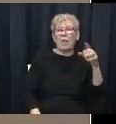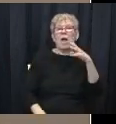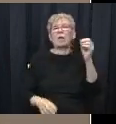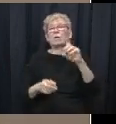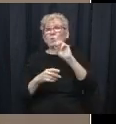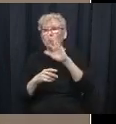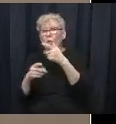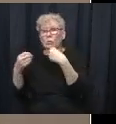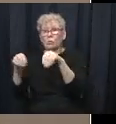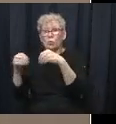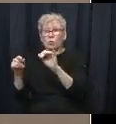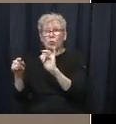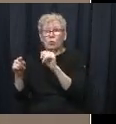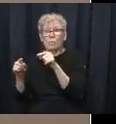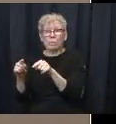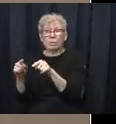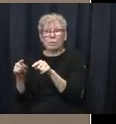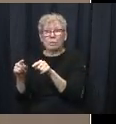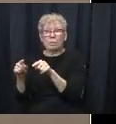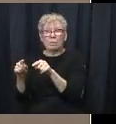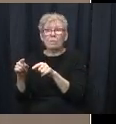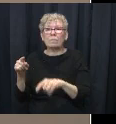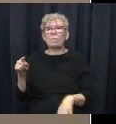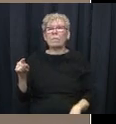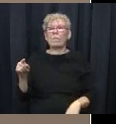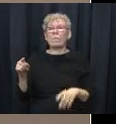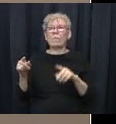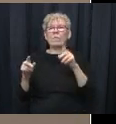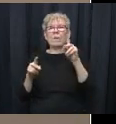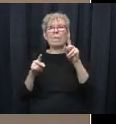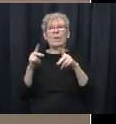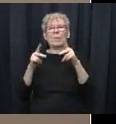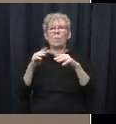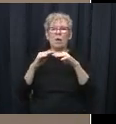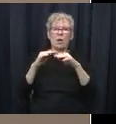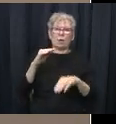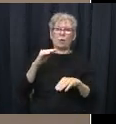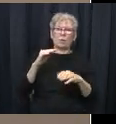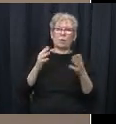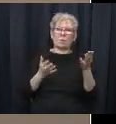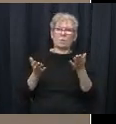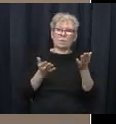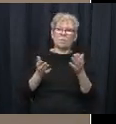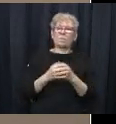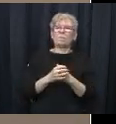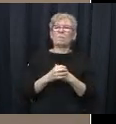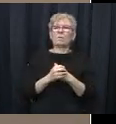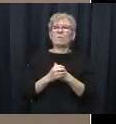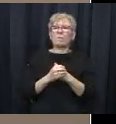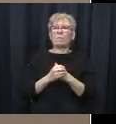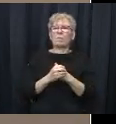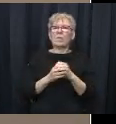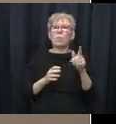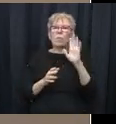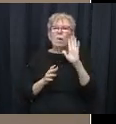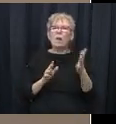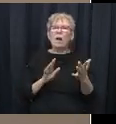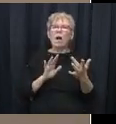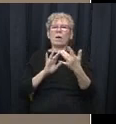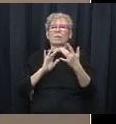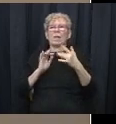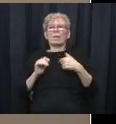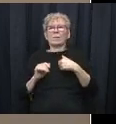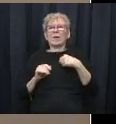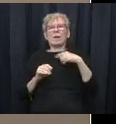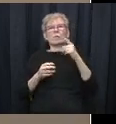are underserved and showing us how they're going to do that. So, we think that this will start to bear fruit shortly,